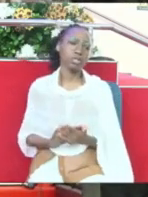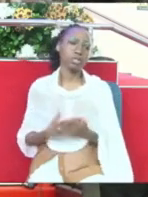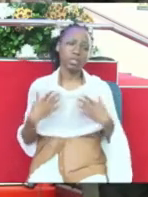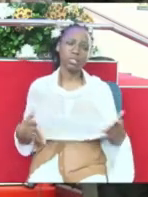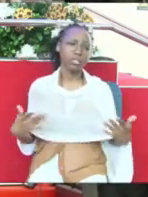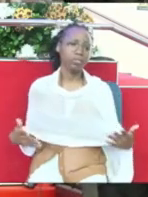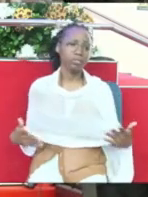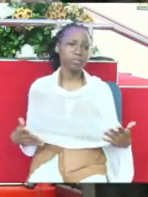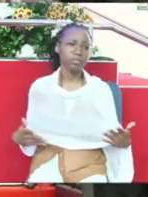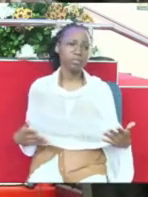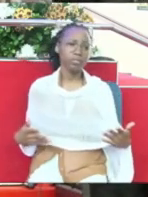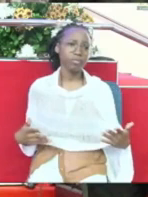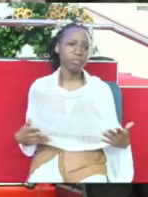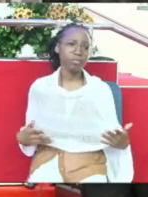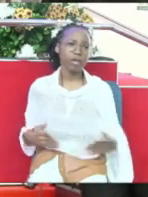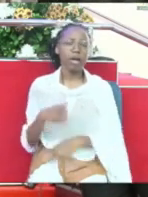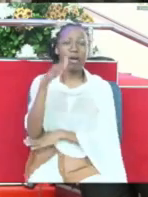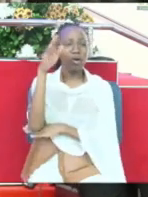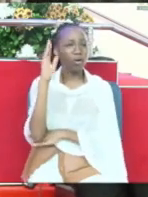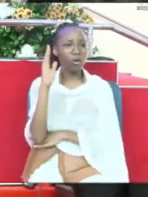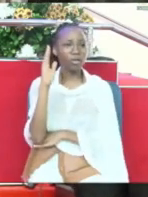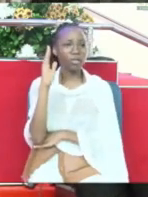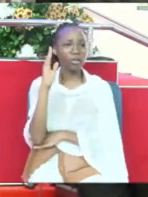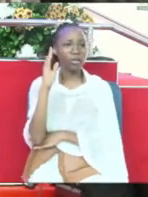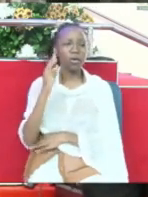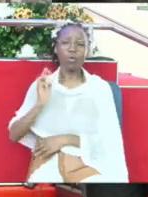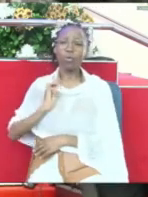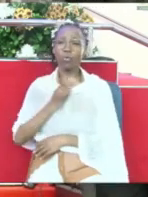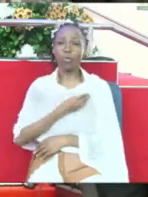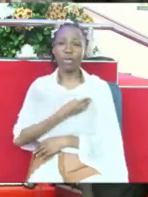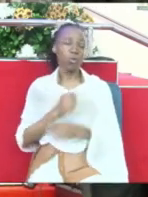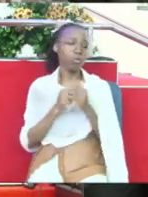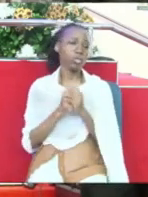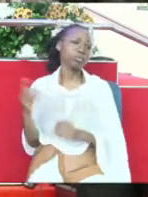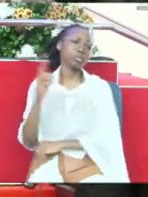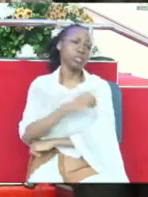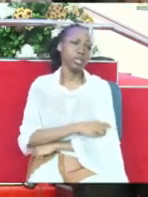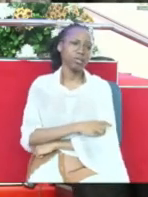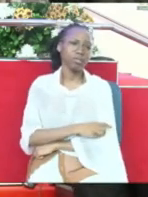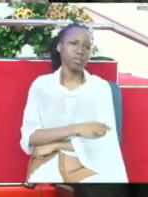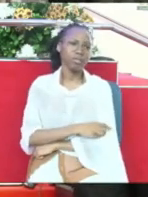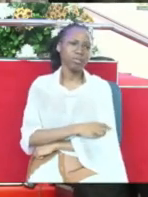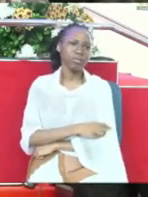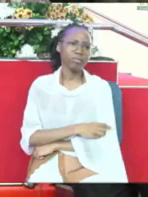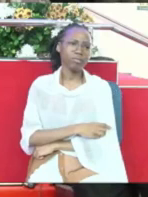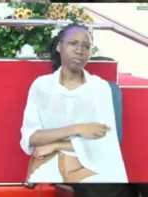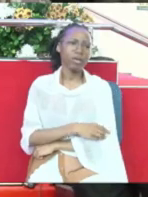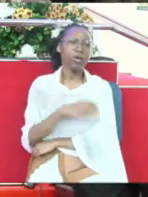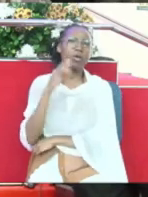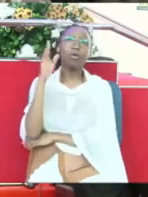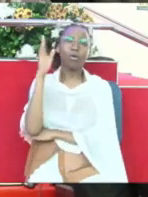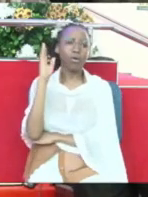in this house. Huyu ndiye Mungu ambaye tunamuamini katika nyumba hii. He opened the blind eyes. Akafungua macho ambayo yakuwa naona. He healed Naaman